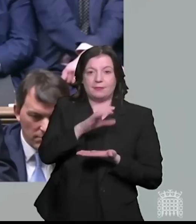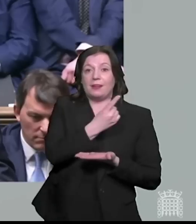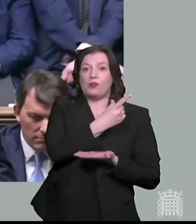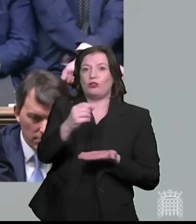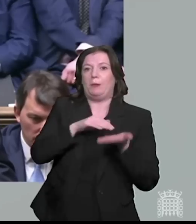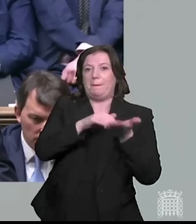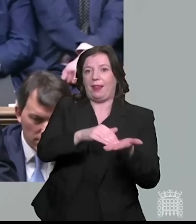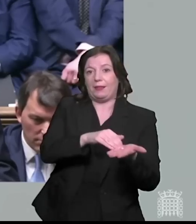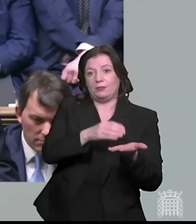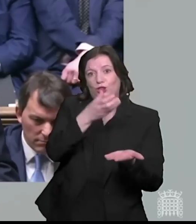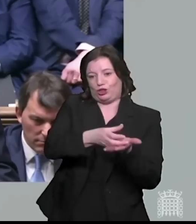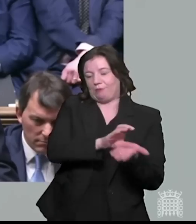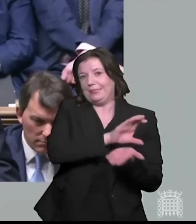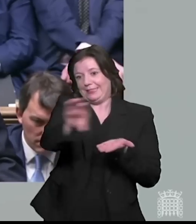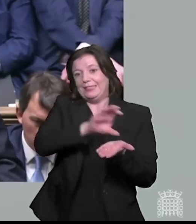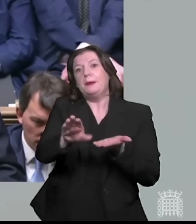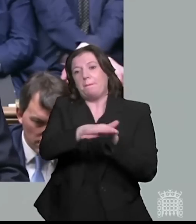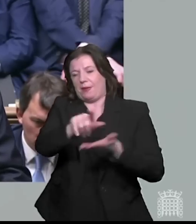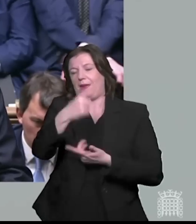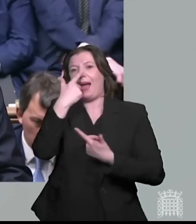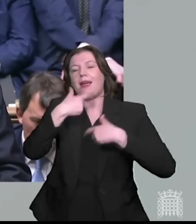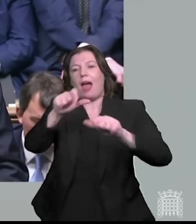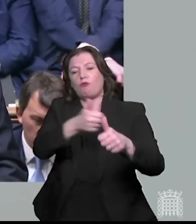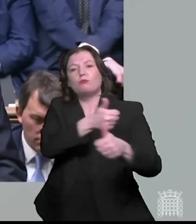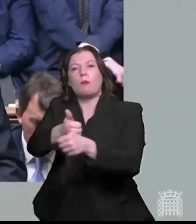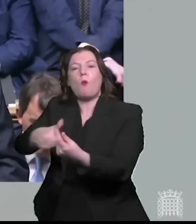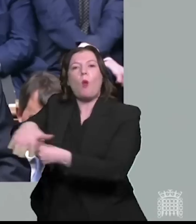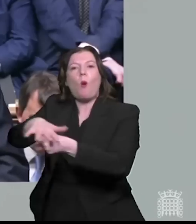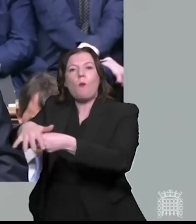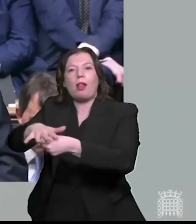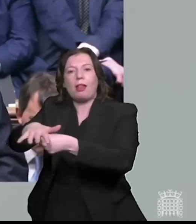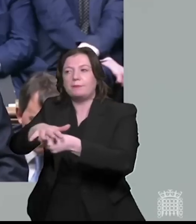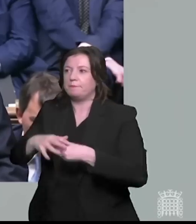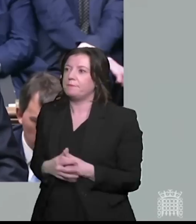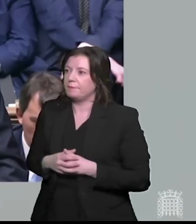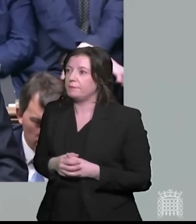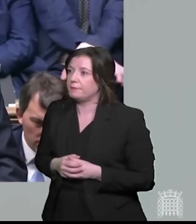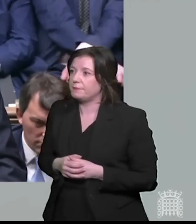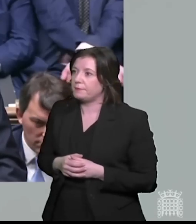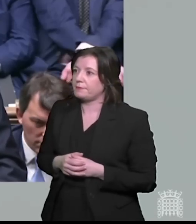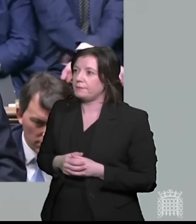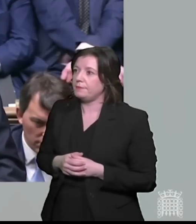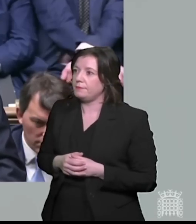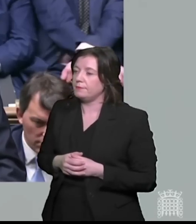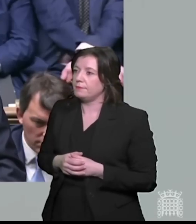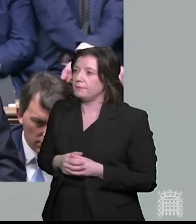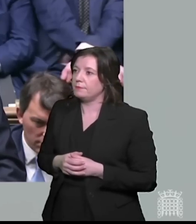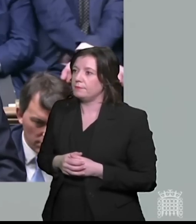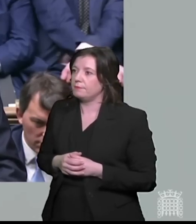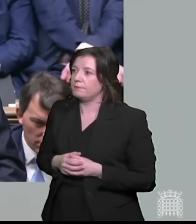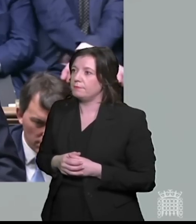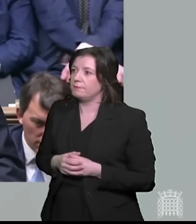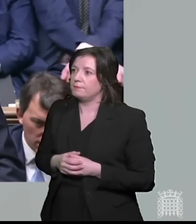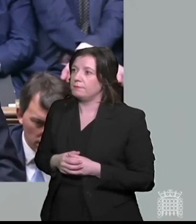and community organisations do their fantastic work. I also note the personal courage of one